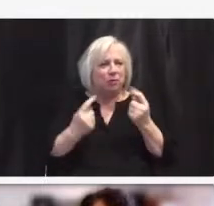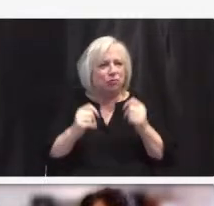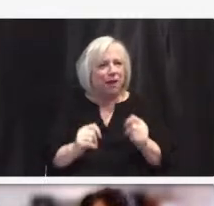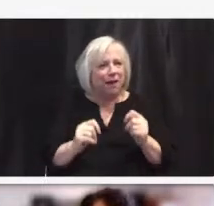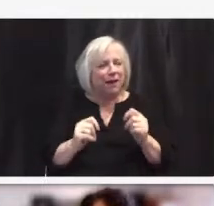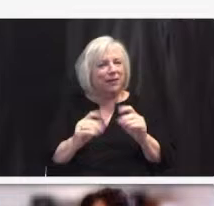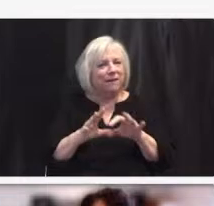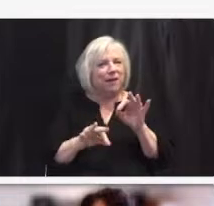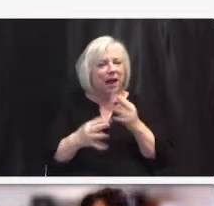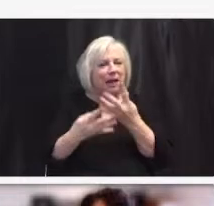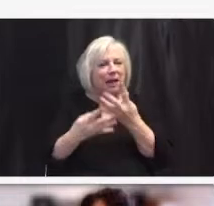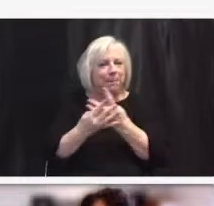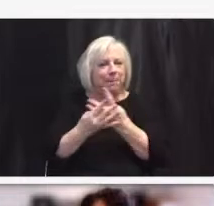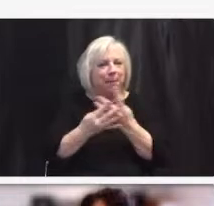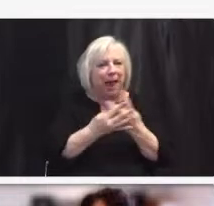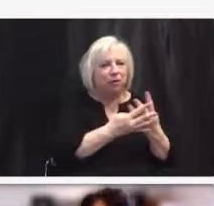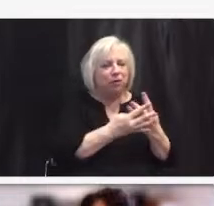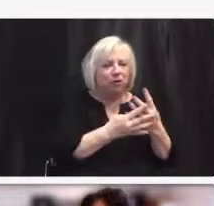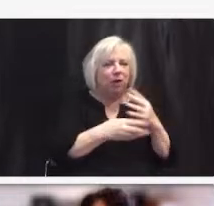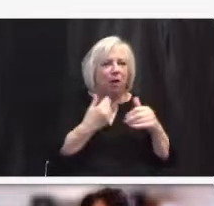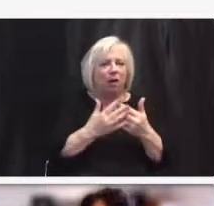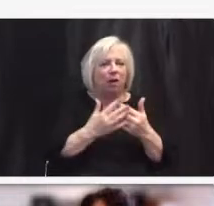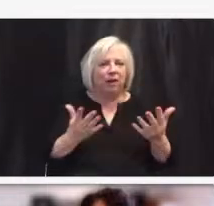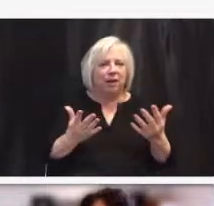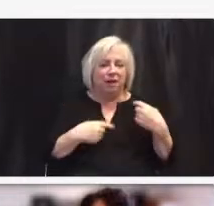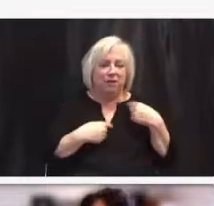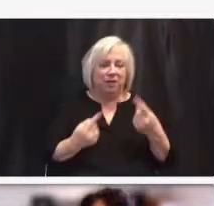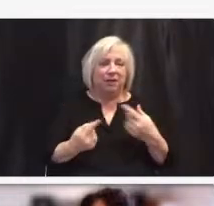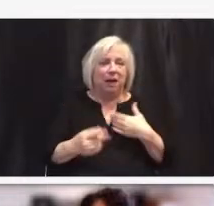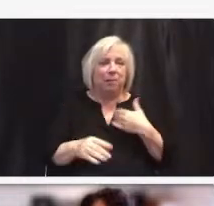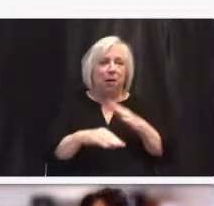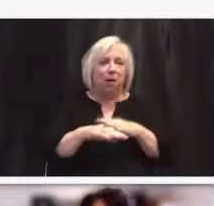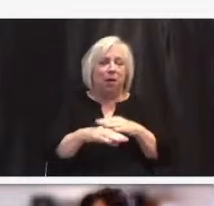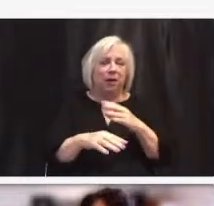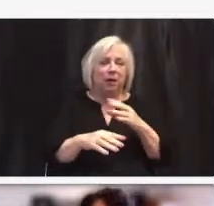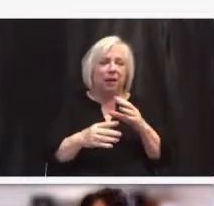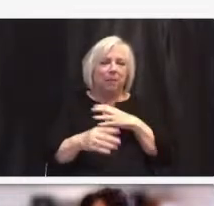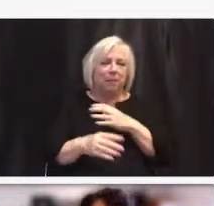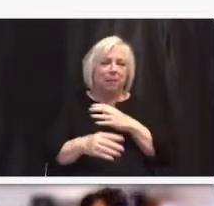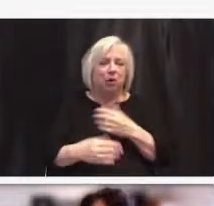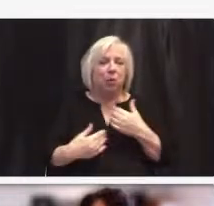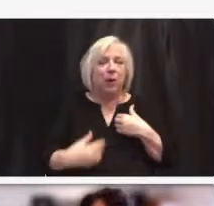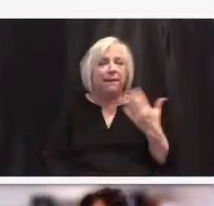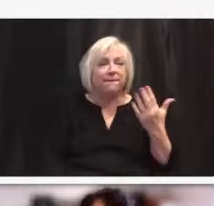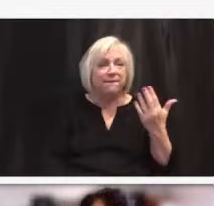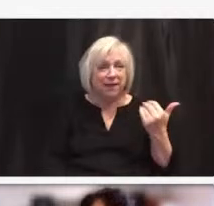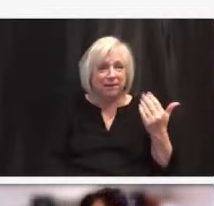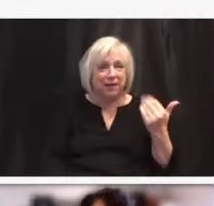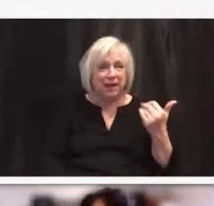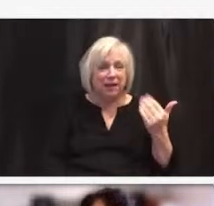a pattern in all this since I've been on the commission. We had 15